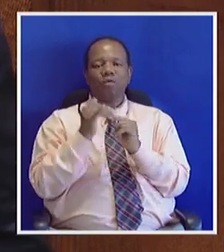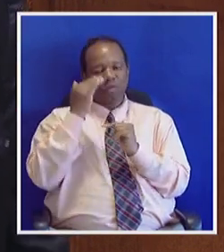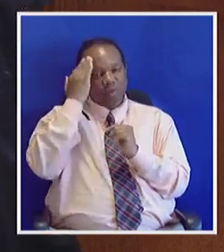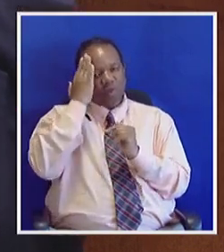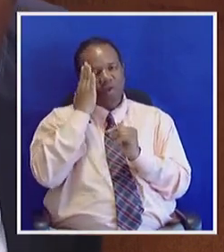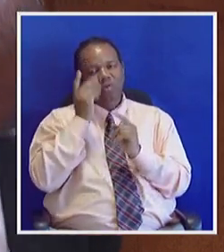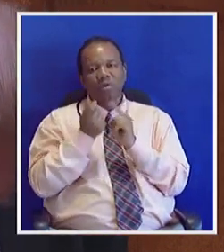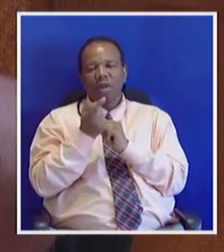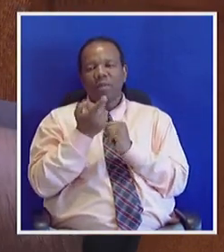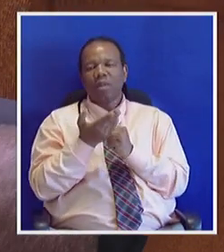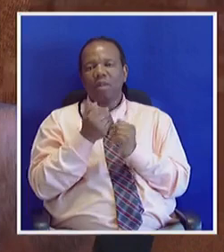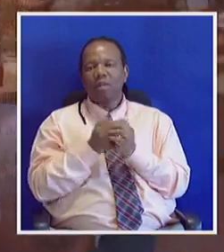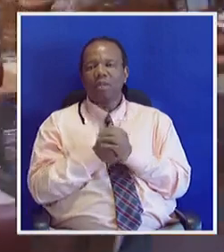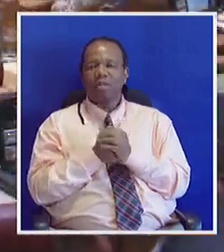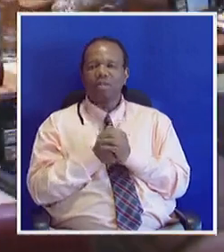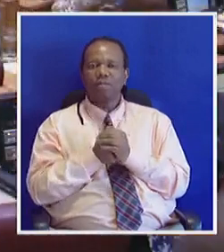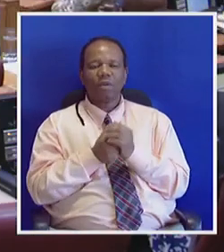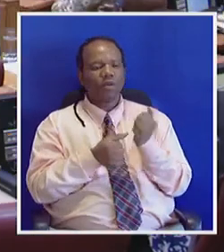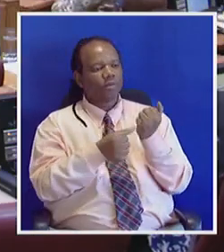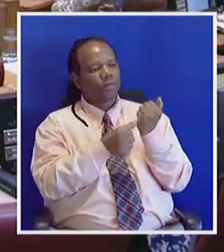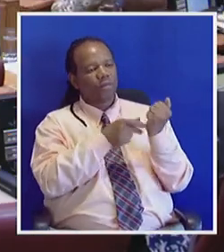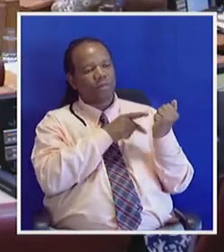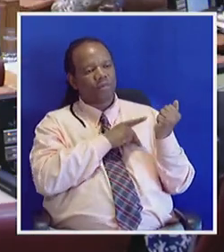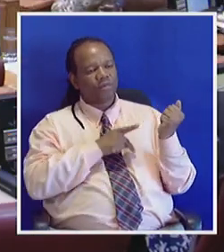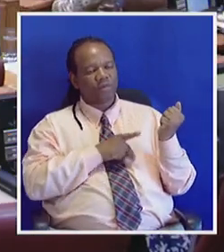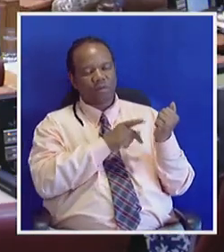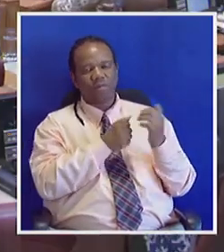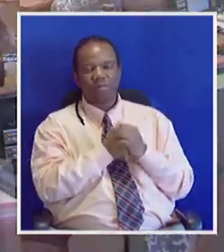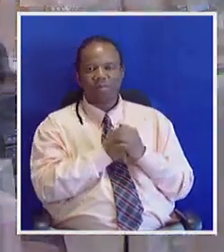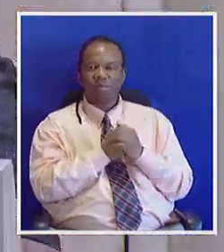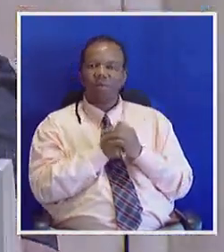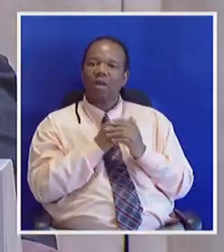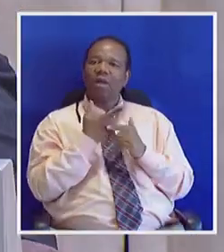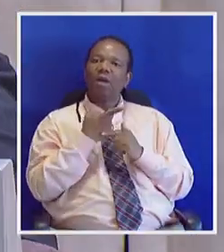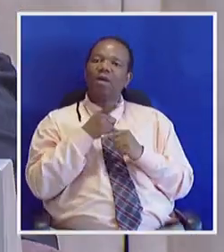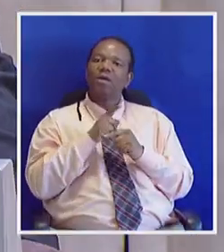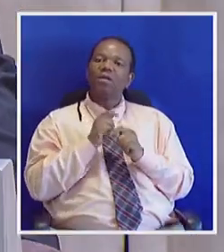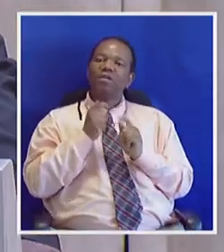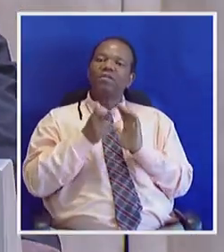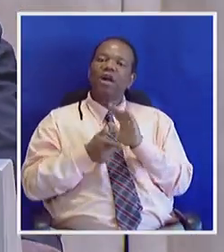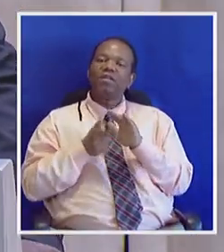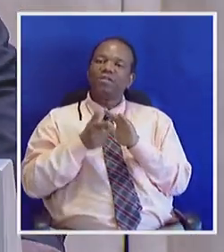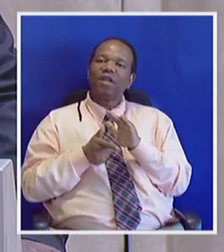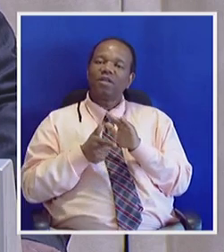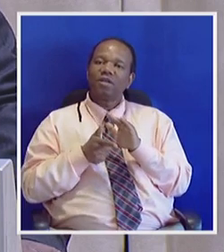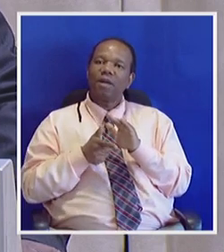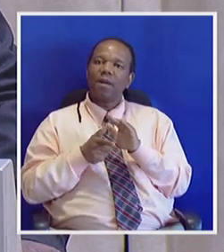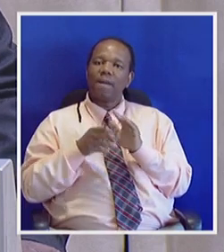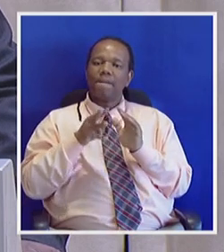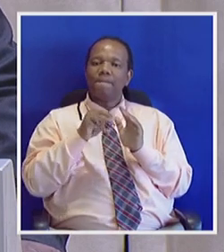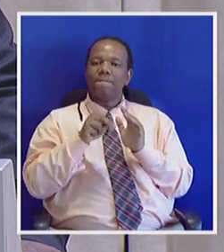you. Deputy President? The Transnet Maritime